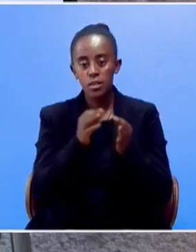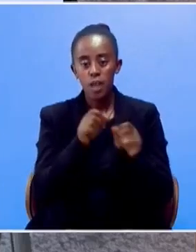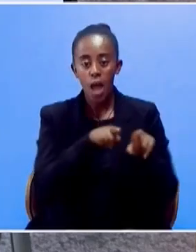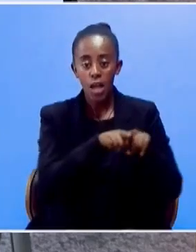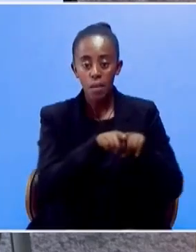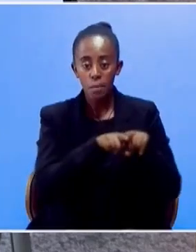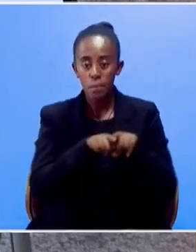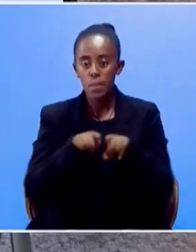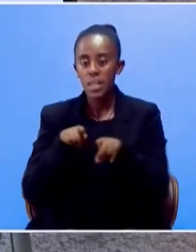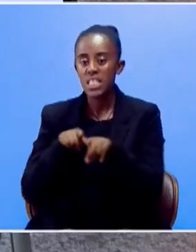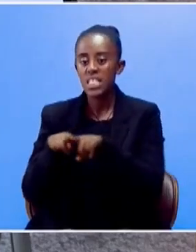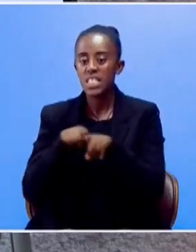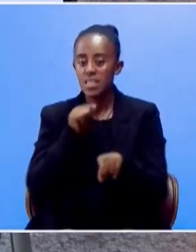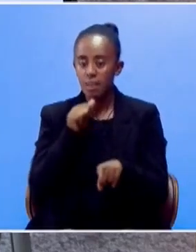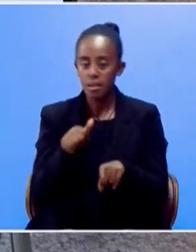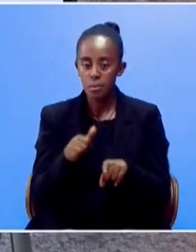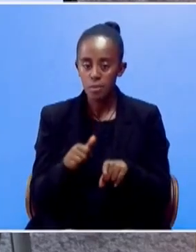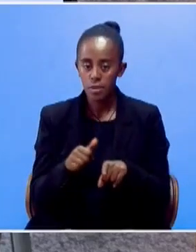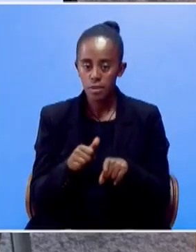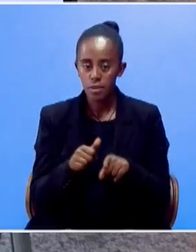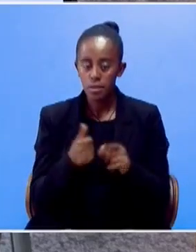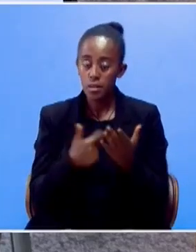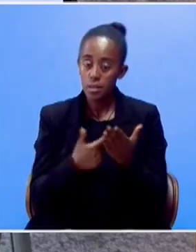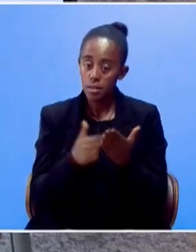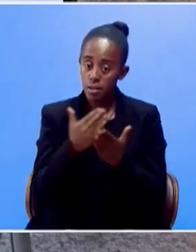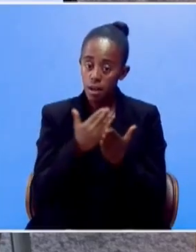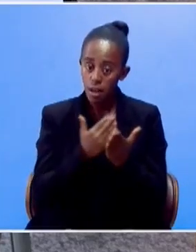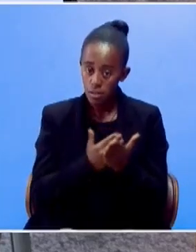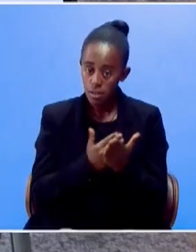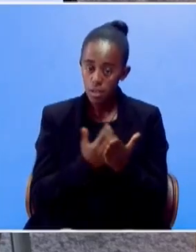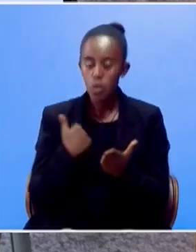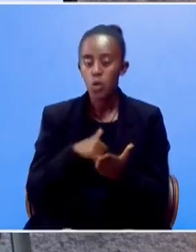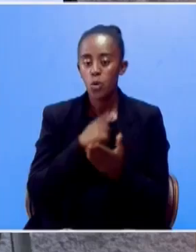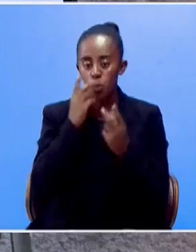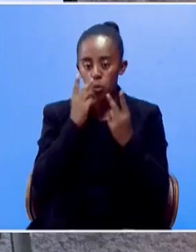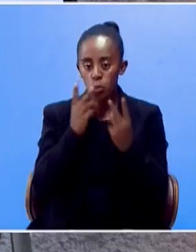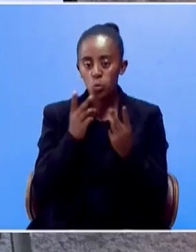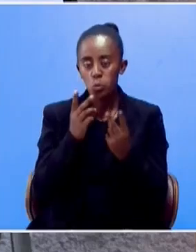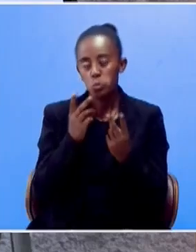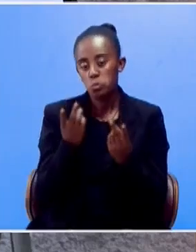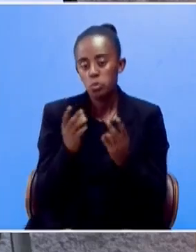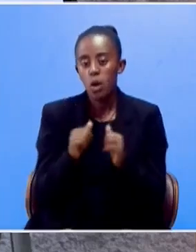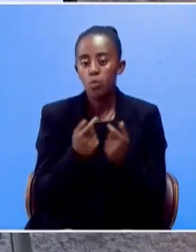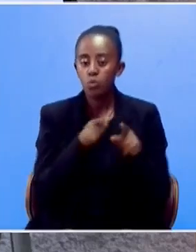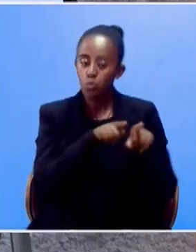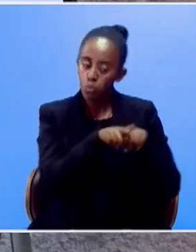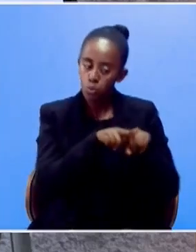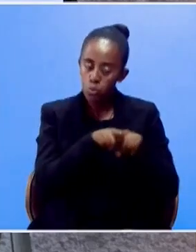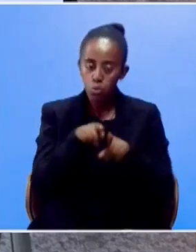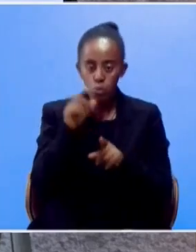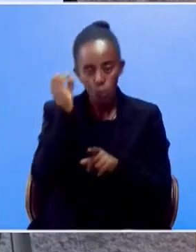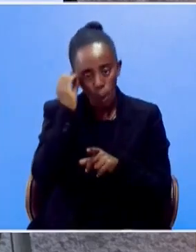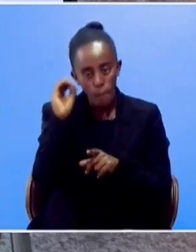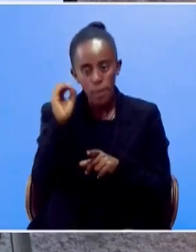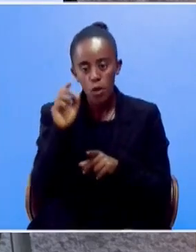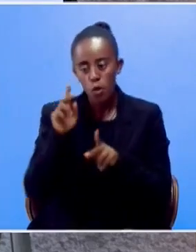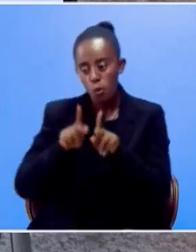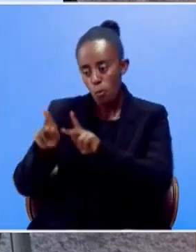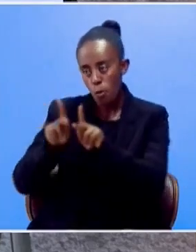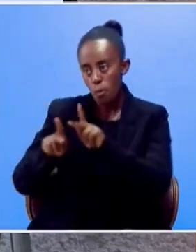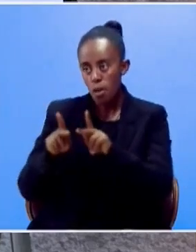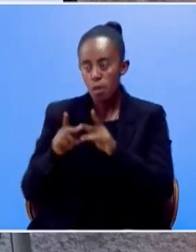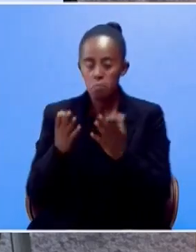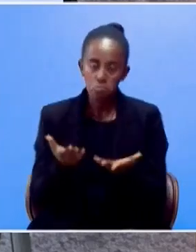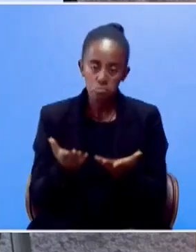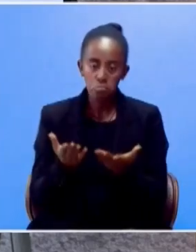and disagreement. In this lesson, we will see how to agree with an opinion of people, maybe it